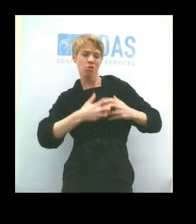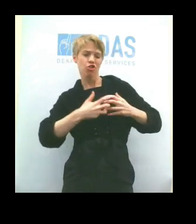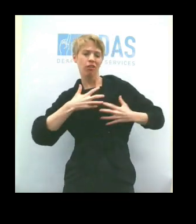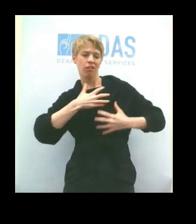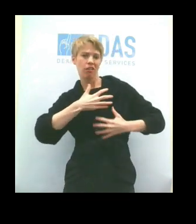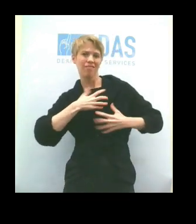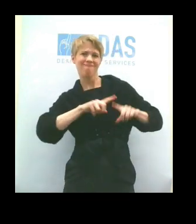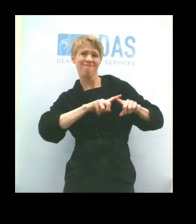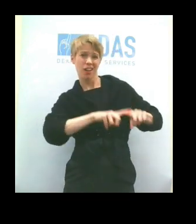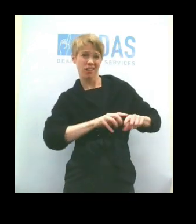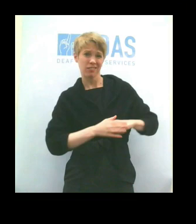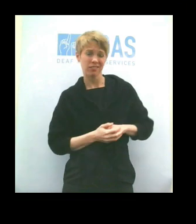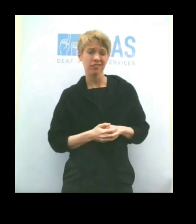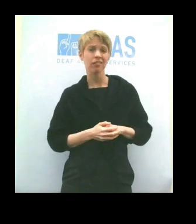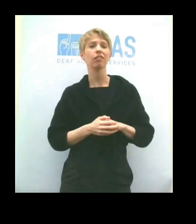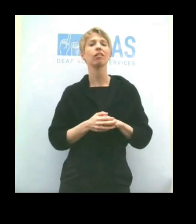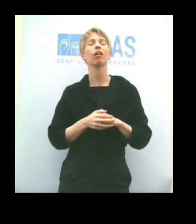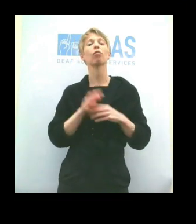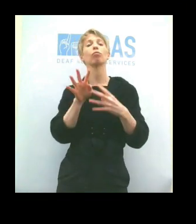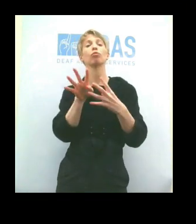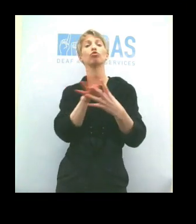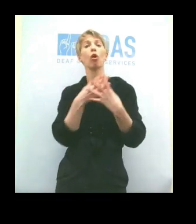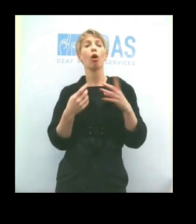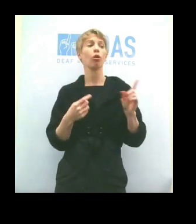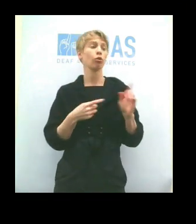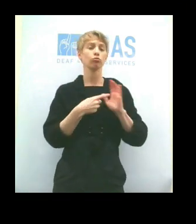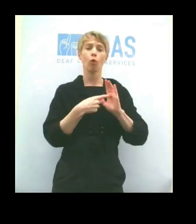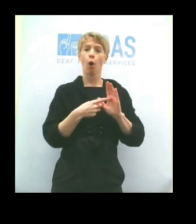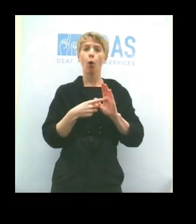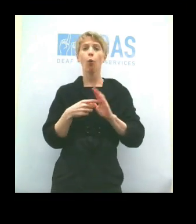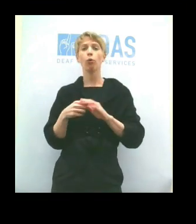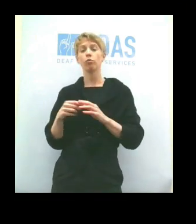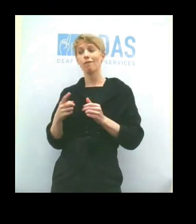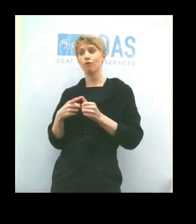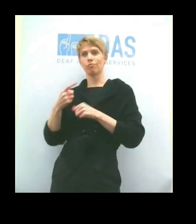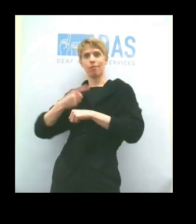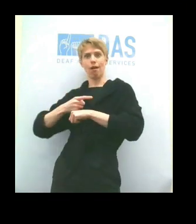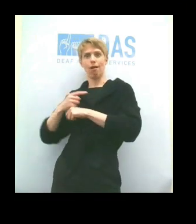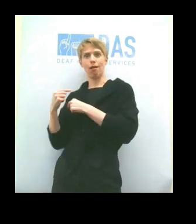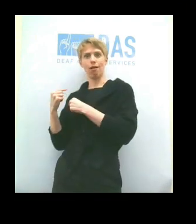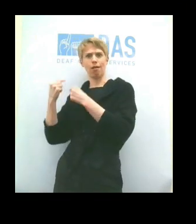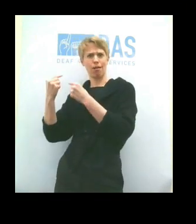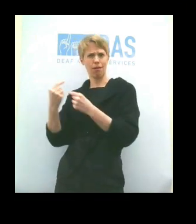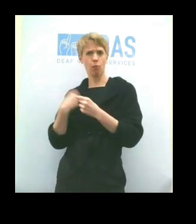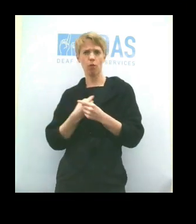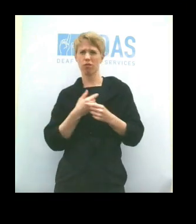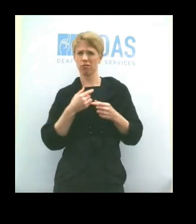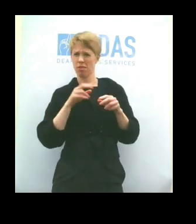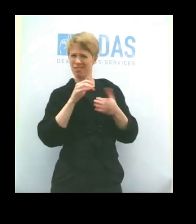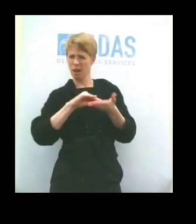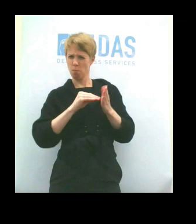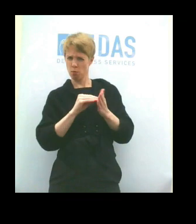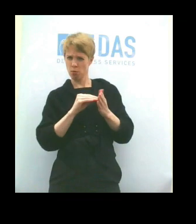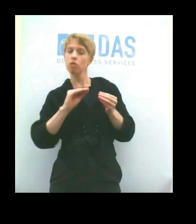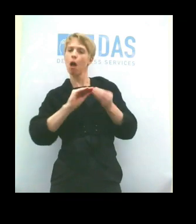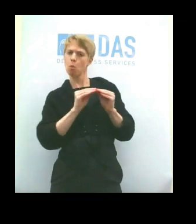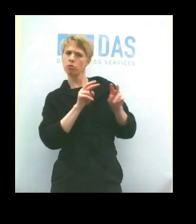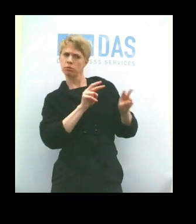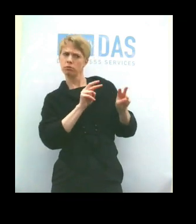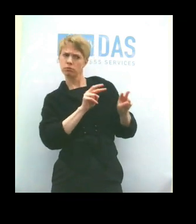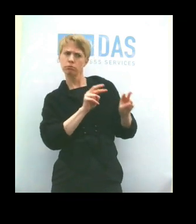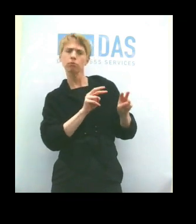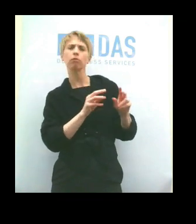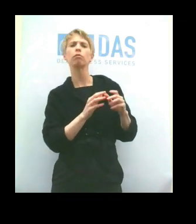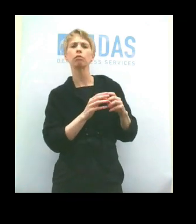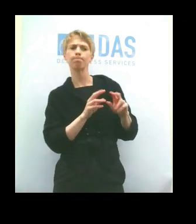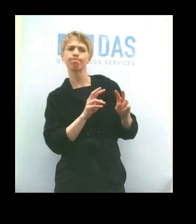from the chart, this is a chart going back to really day one when we started tracking this. You can see we are missing 1 day. We've